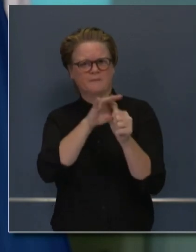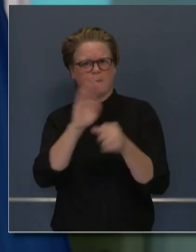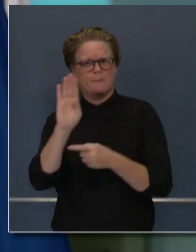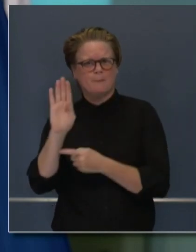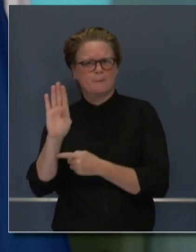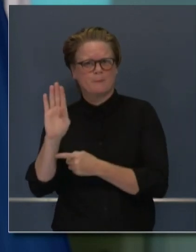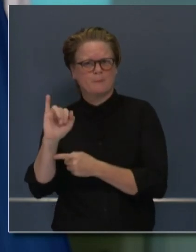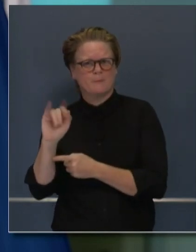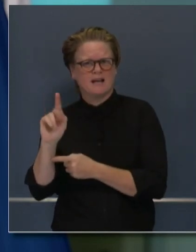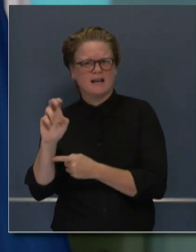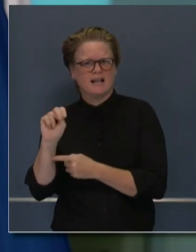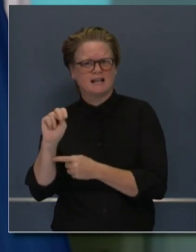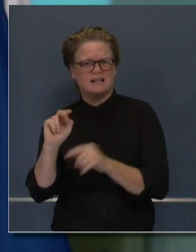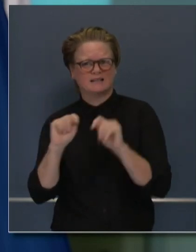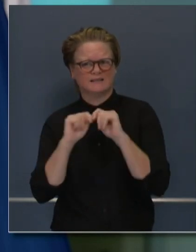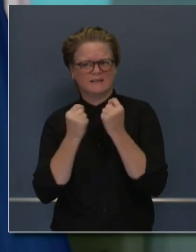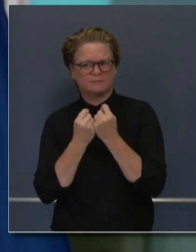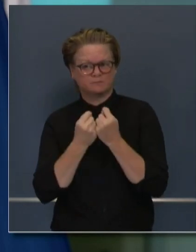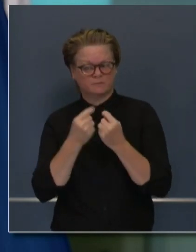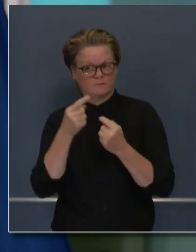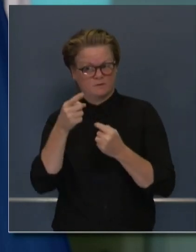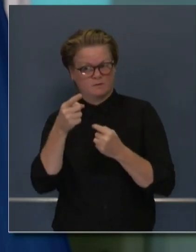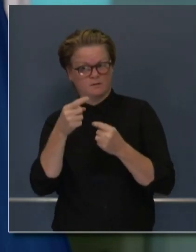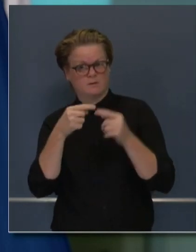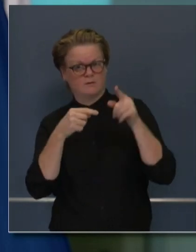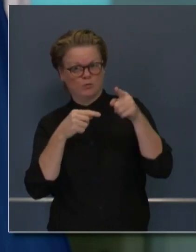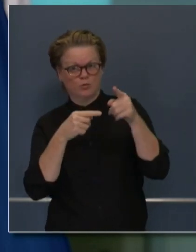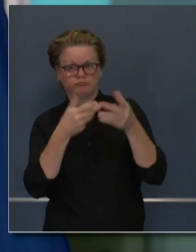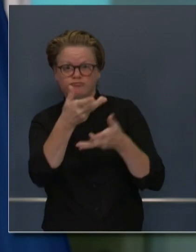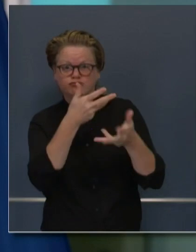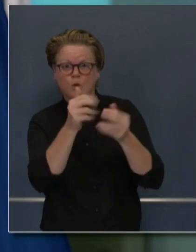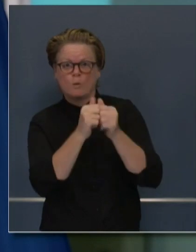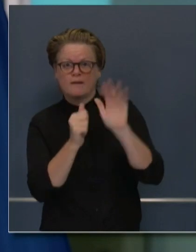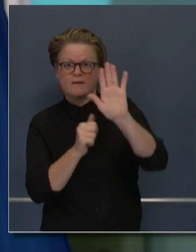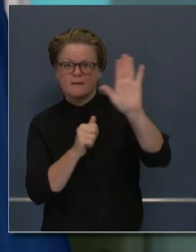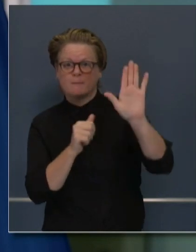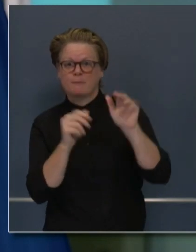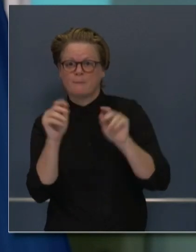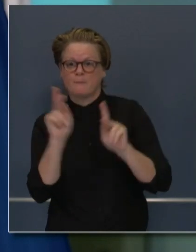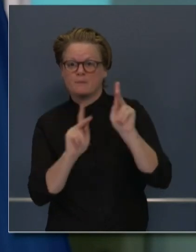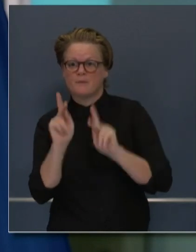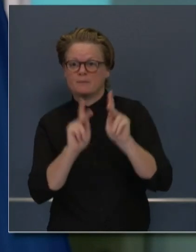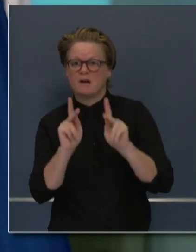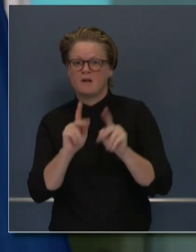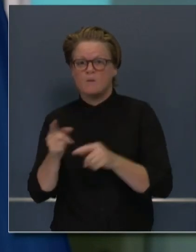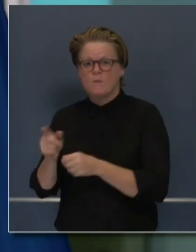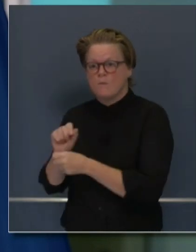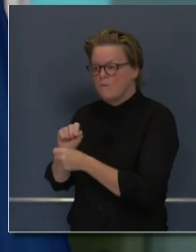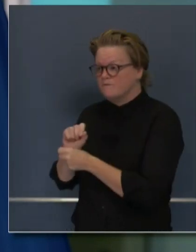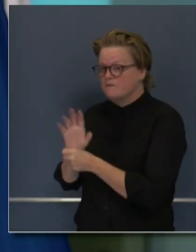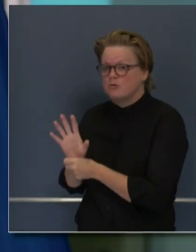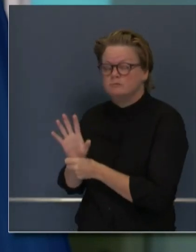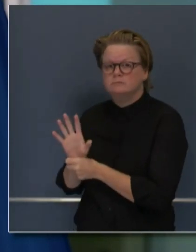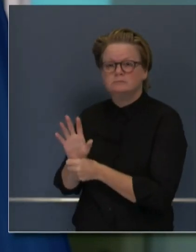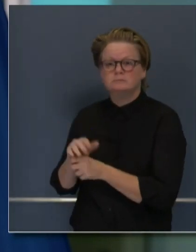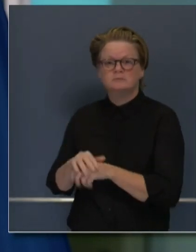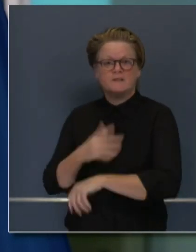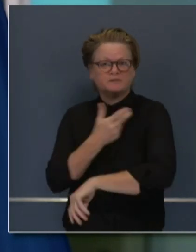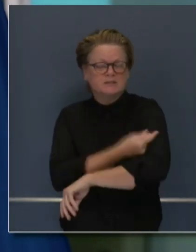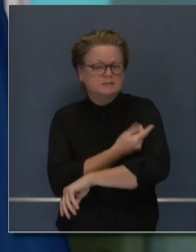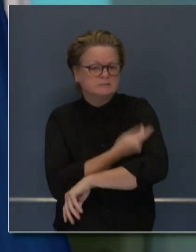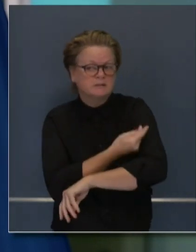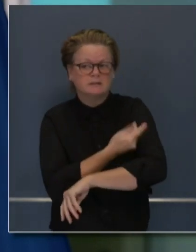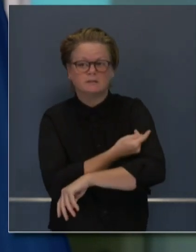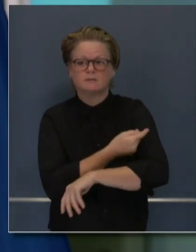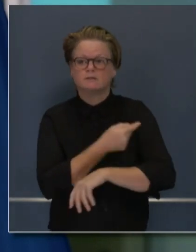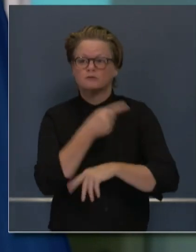dealing directly with Biden's people on other matters around COVID, including the possible distribution of vaccine when we get it?